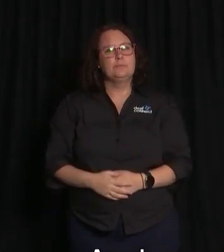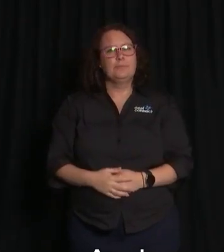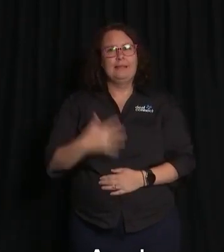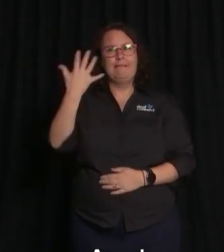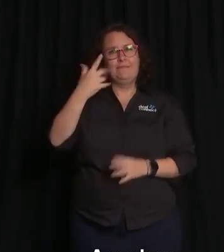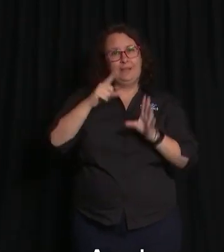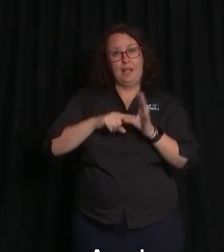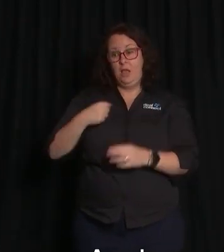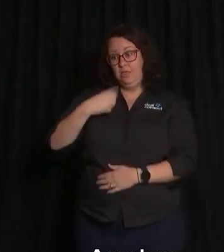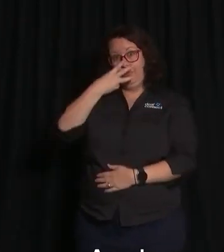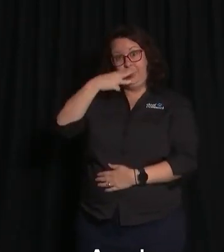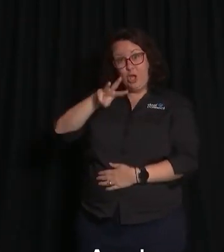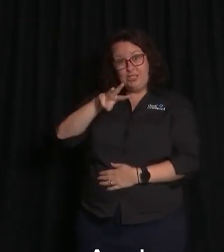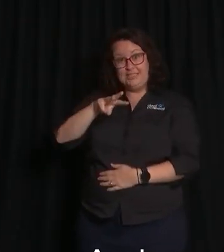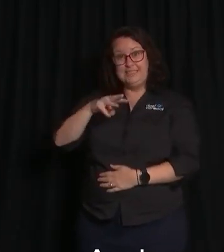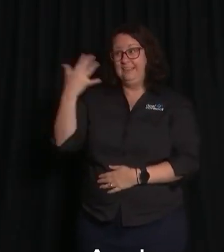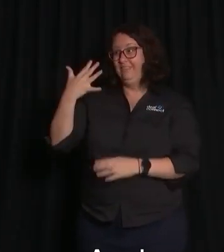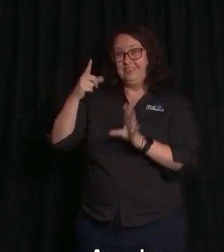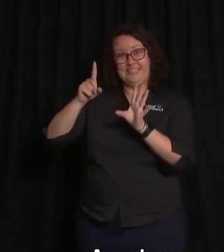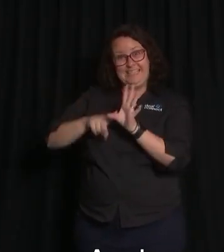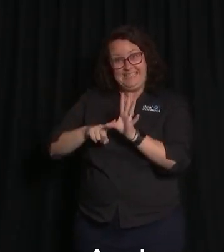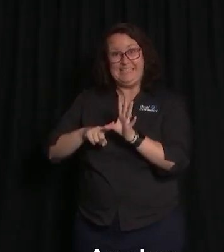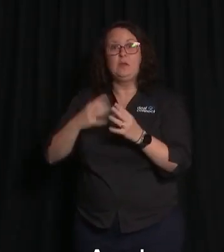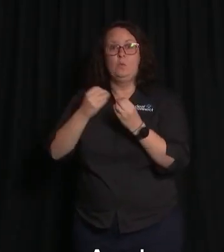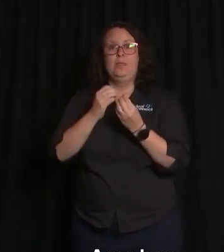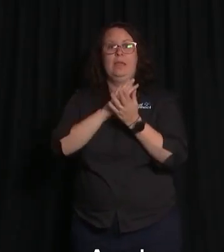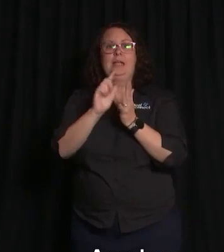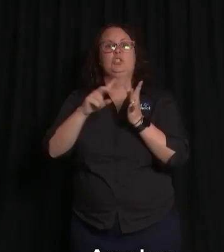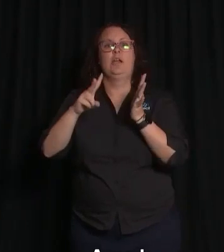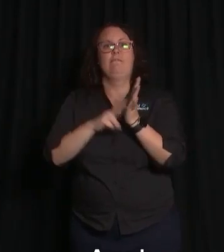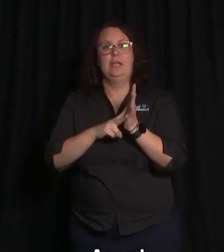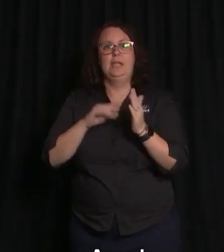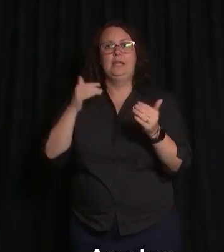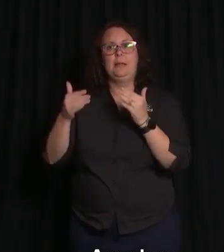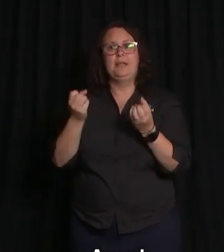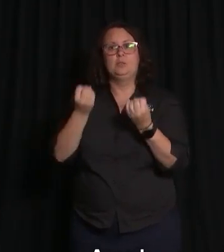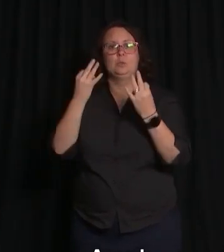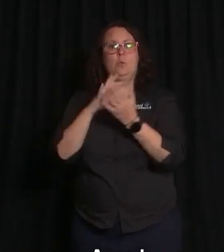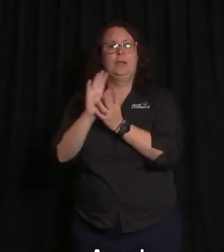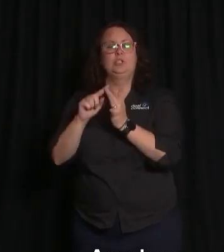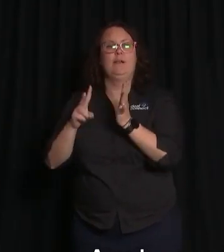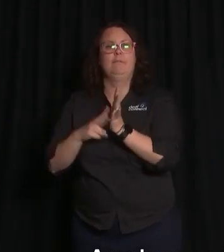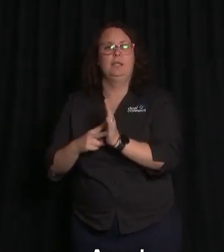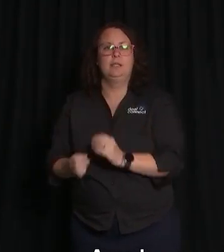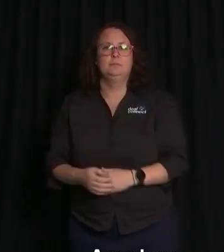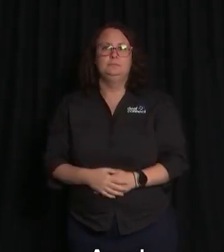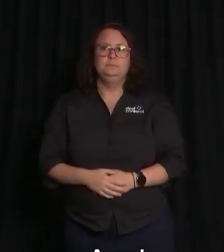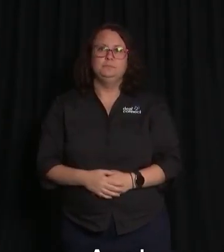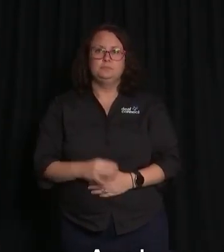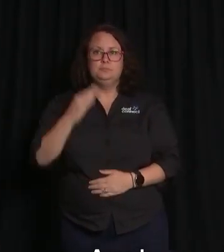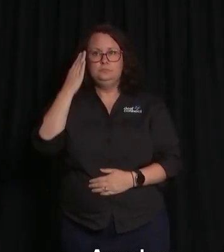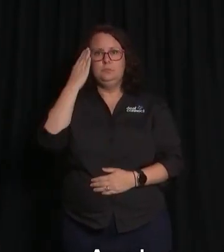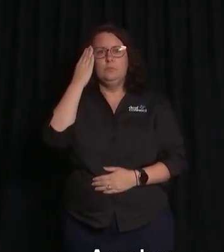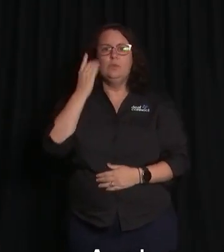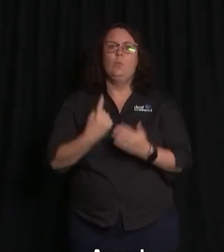entire life. And this time next year, I will have spent more time living with HIV than I have without. What happened to me is known as an